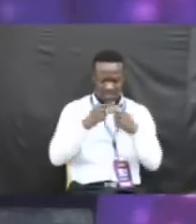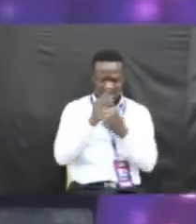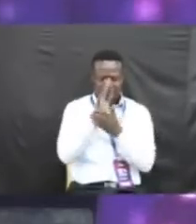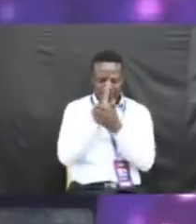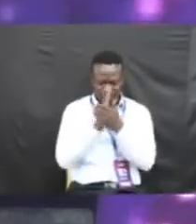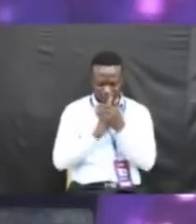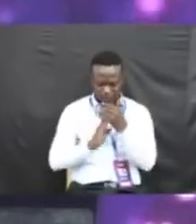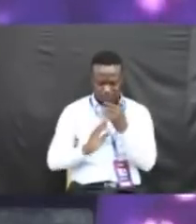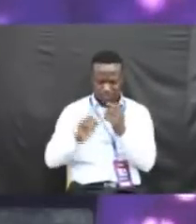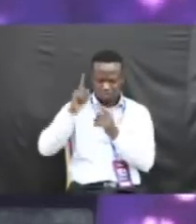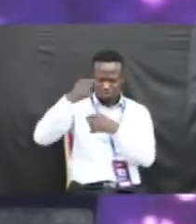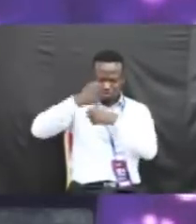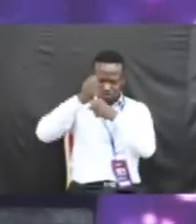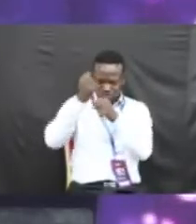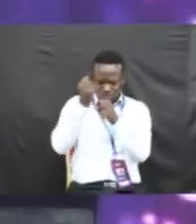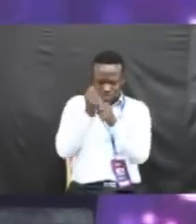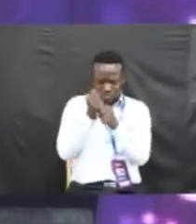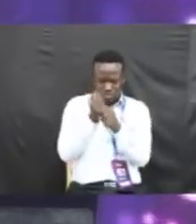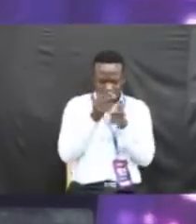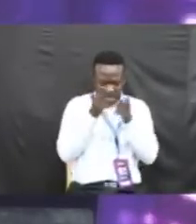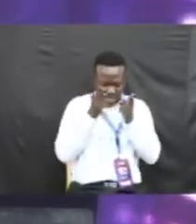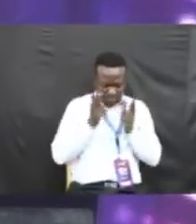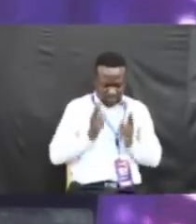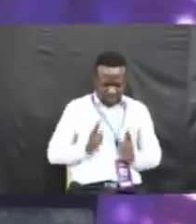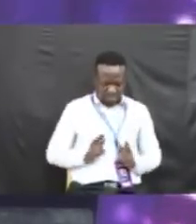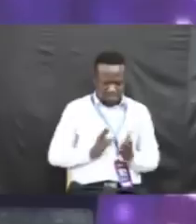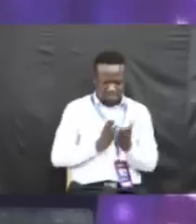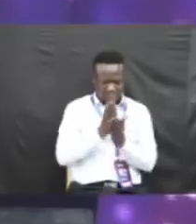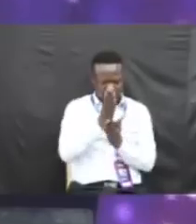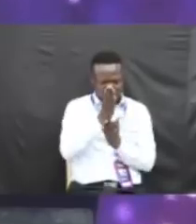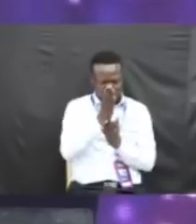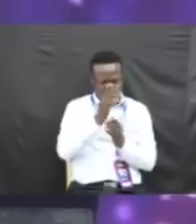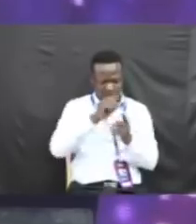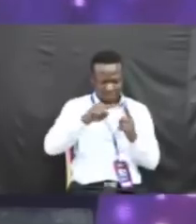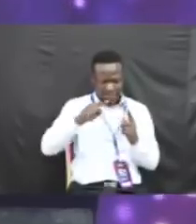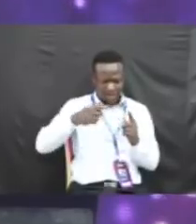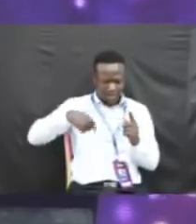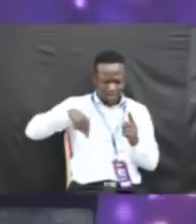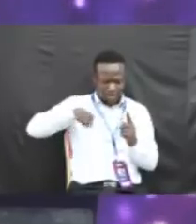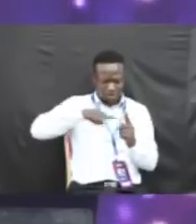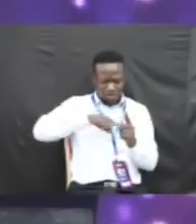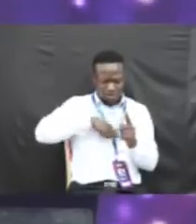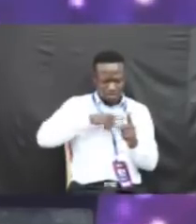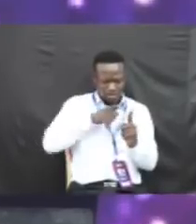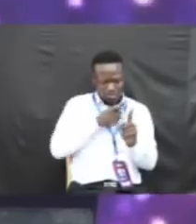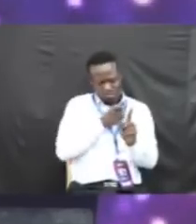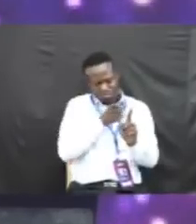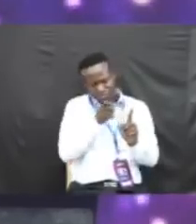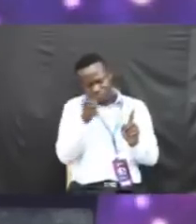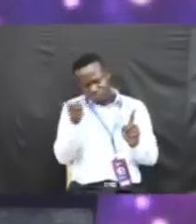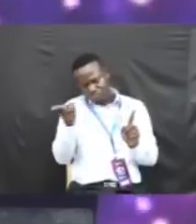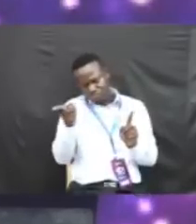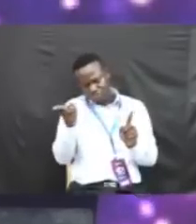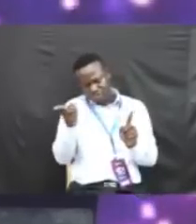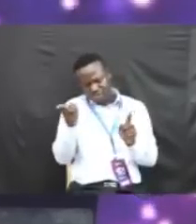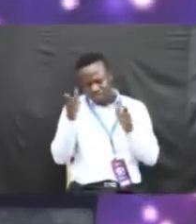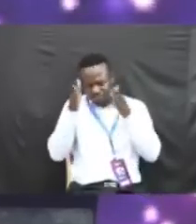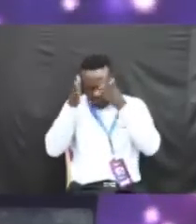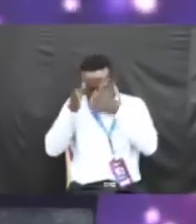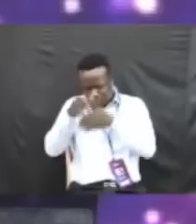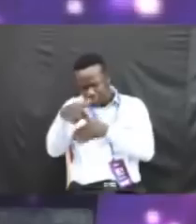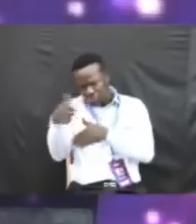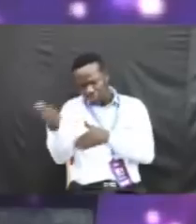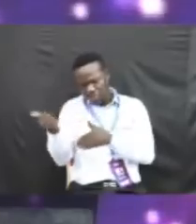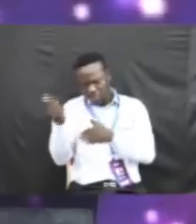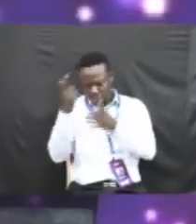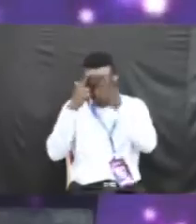created man upright. But we have gone after many schemes. And because of